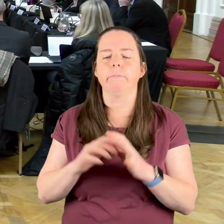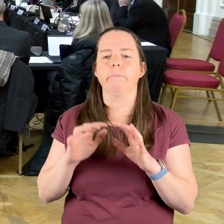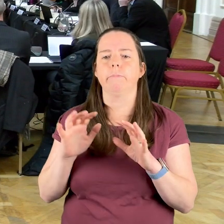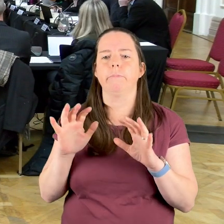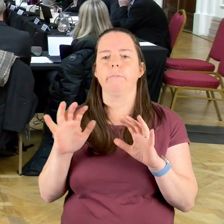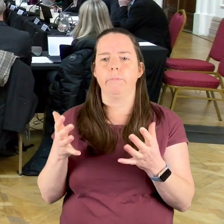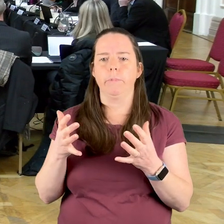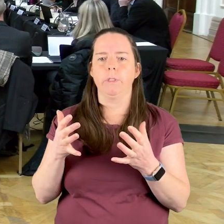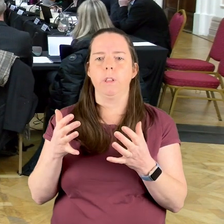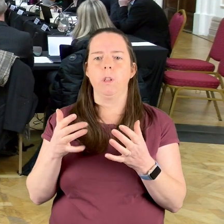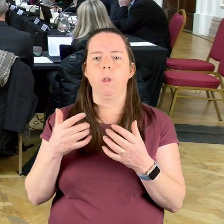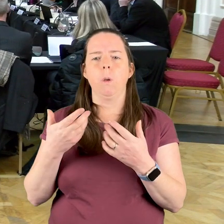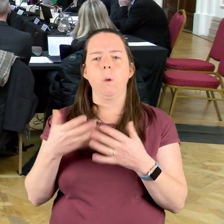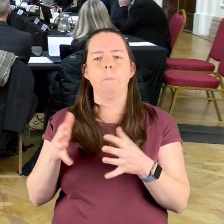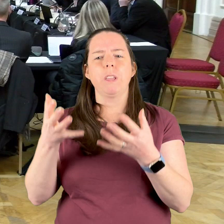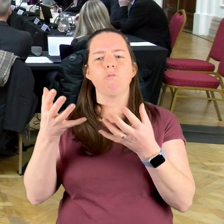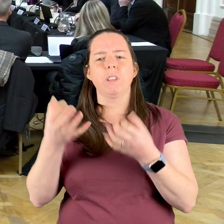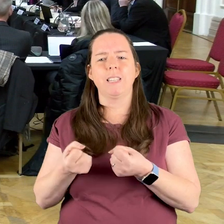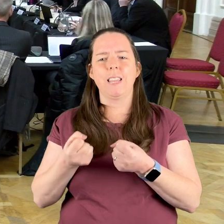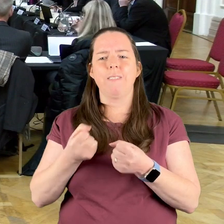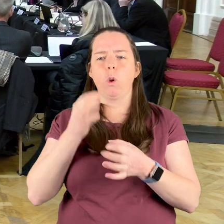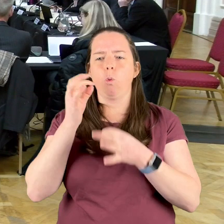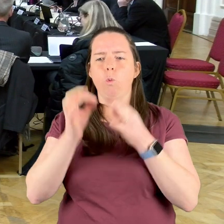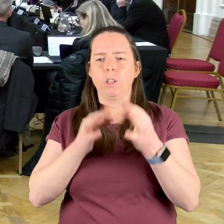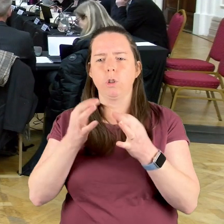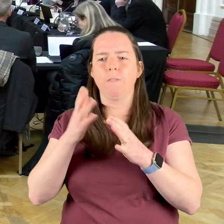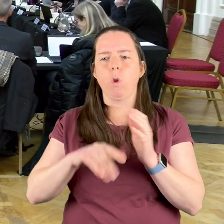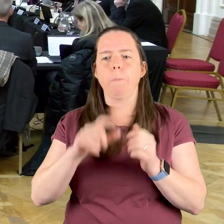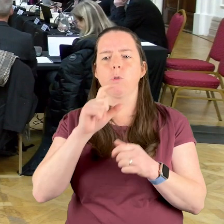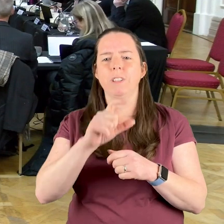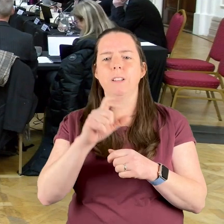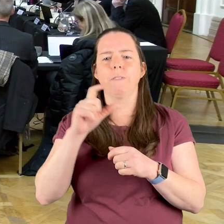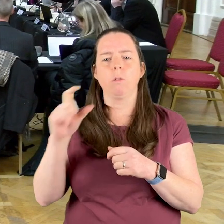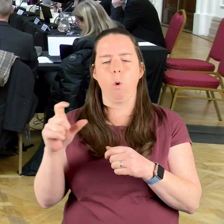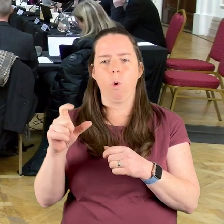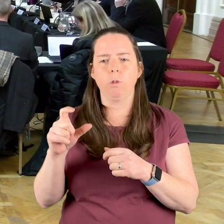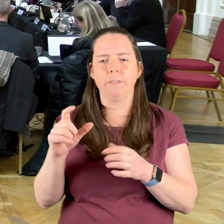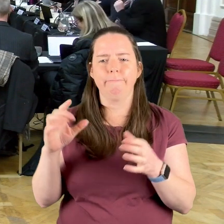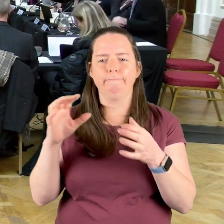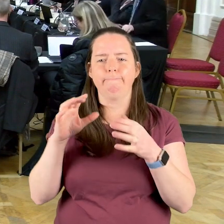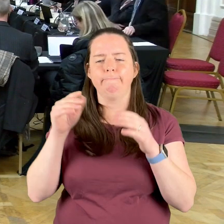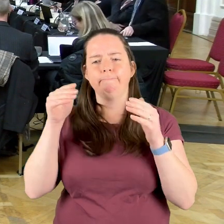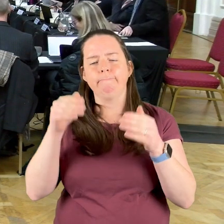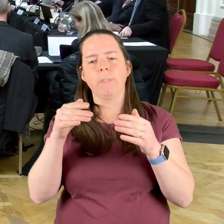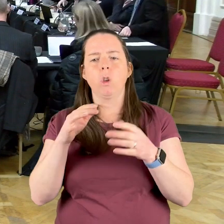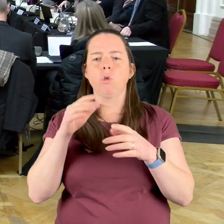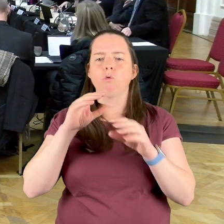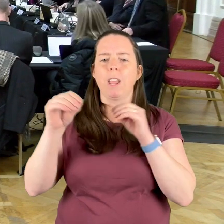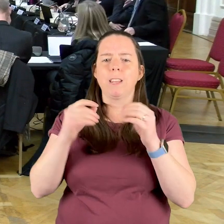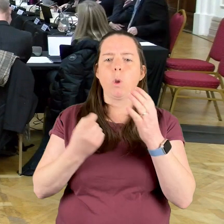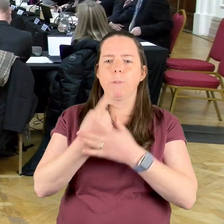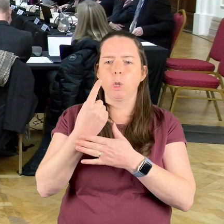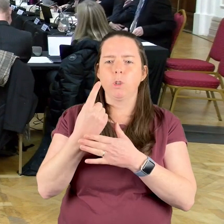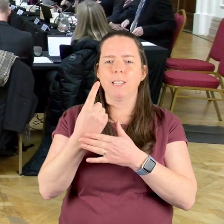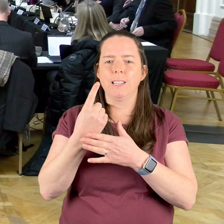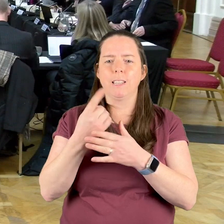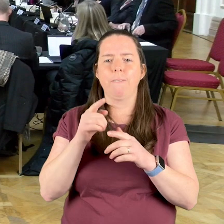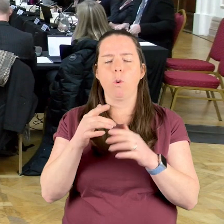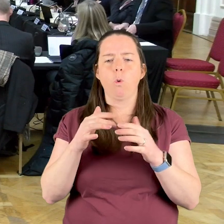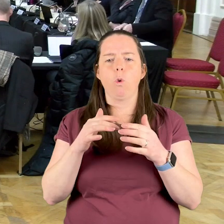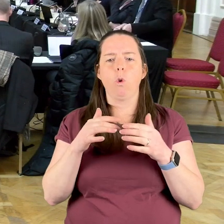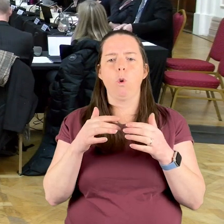Thank you. So we've received a detailed question from Mr. Christopher Cole regarding